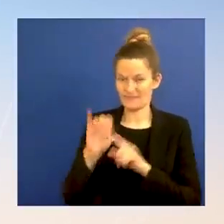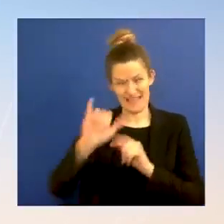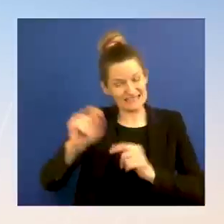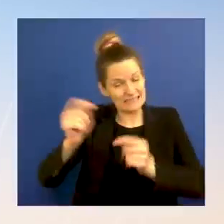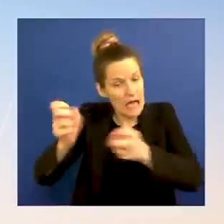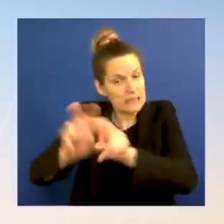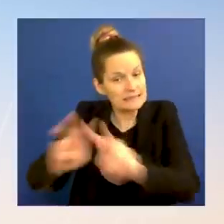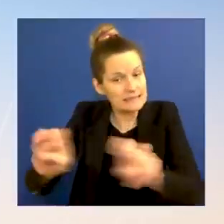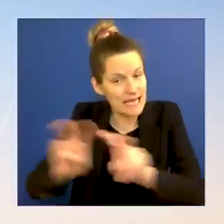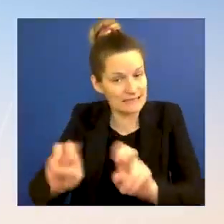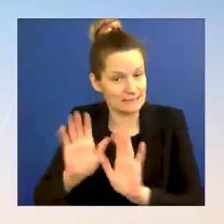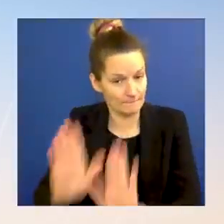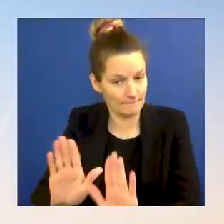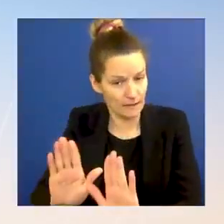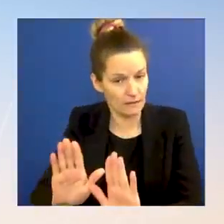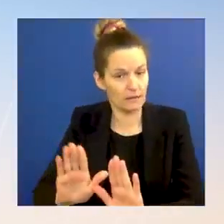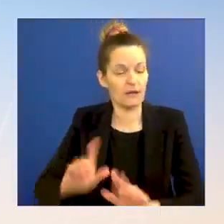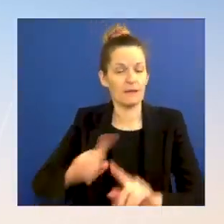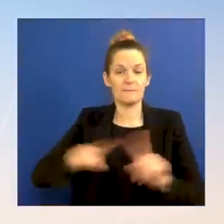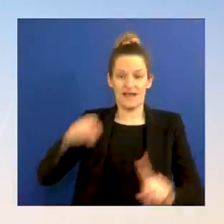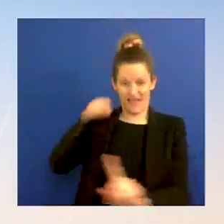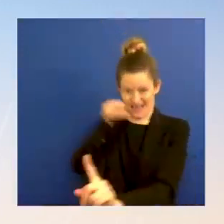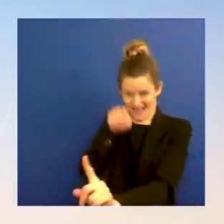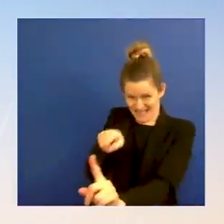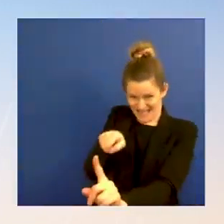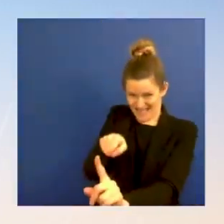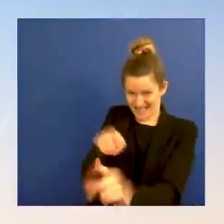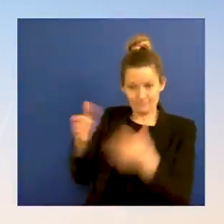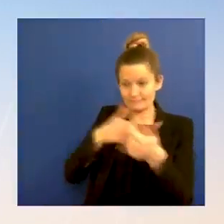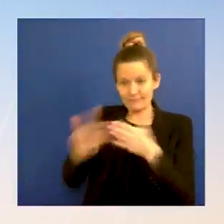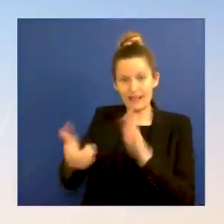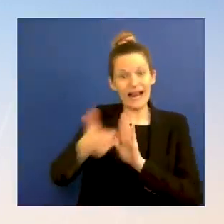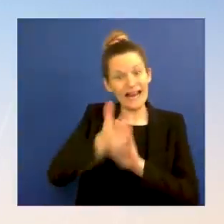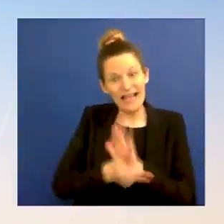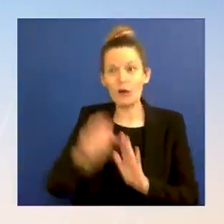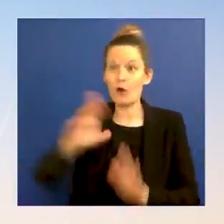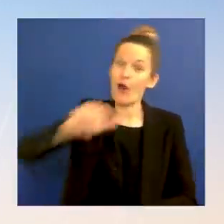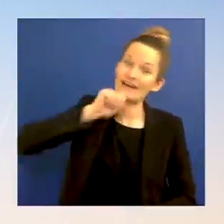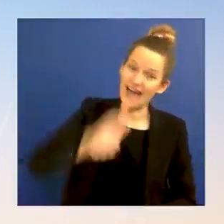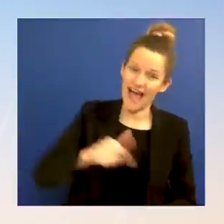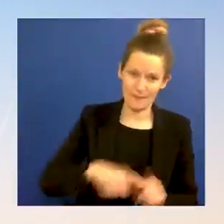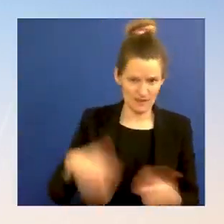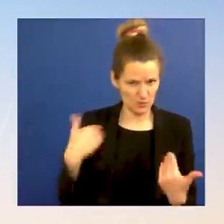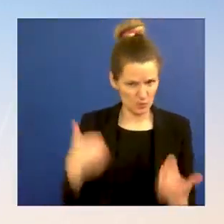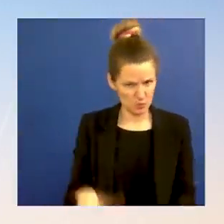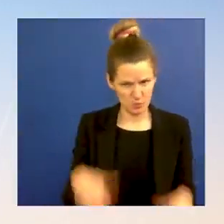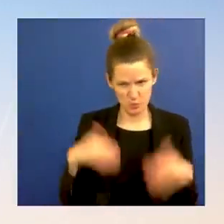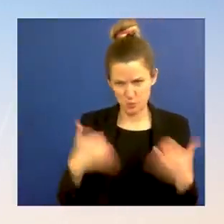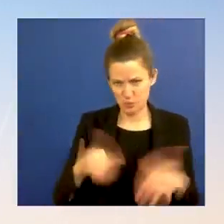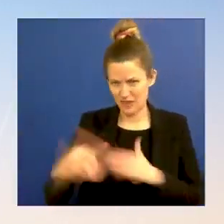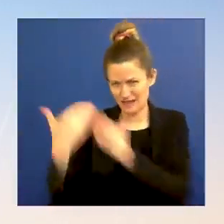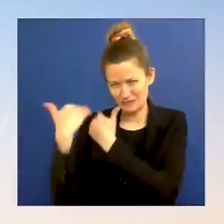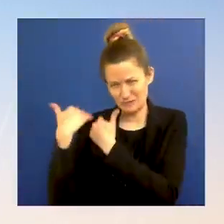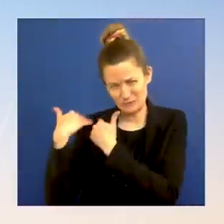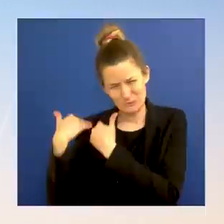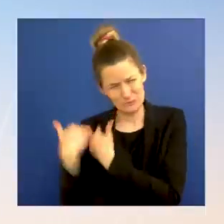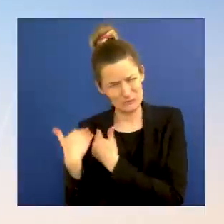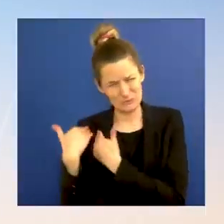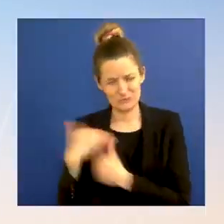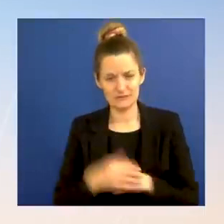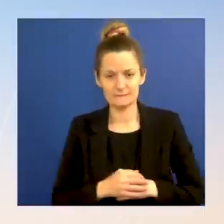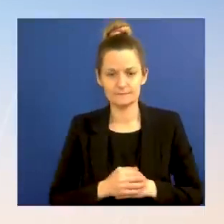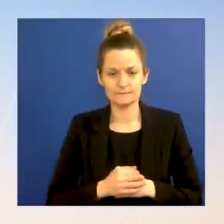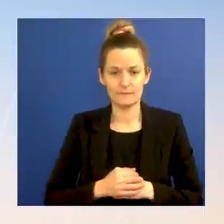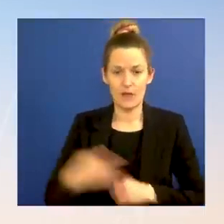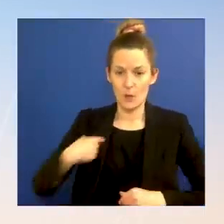was the height of irresponsibility. The Kremlin must cease operations around nuclear infrastructure, and we have, of course, remaining concerns. I would note